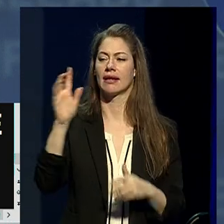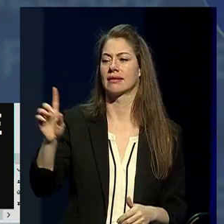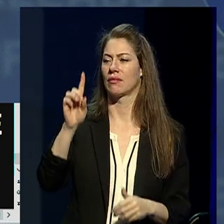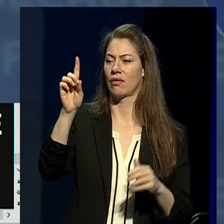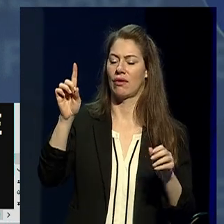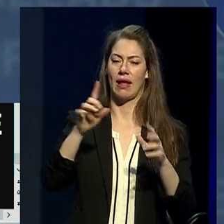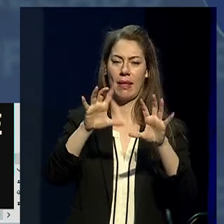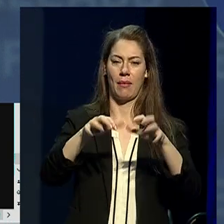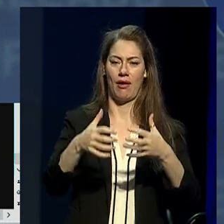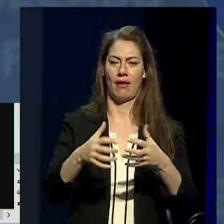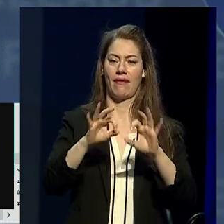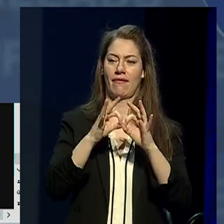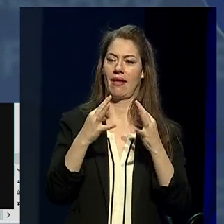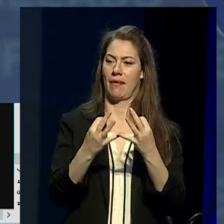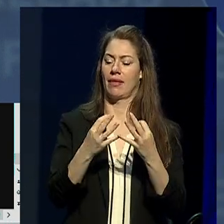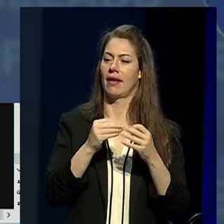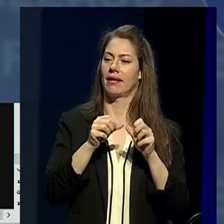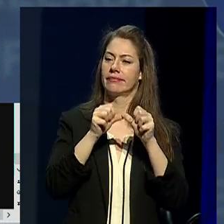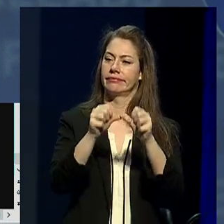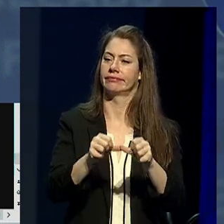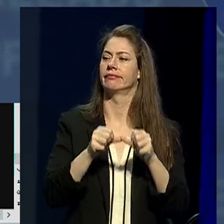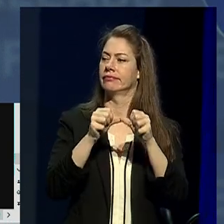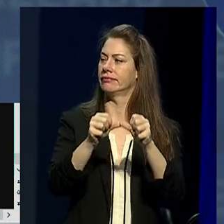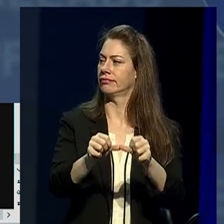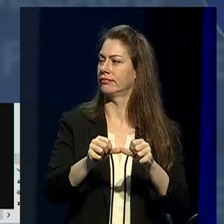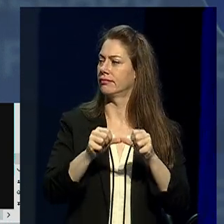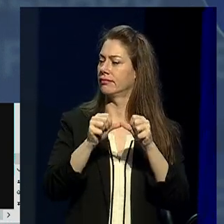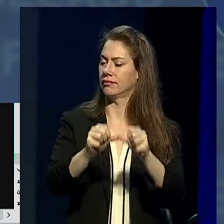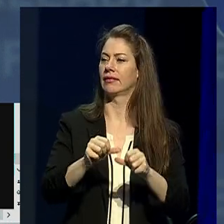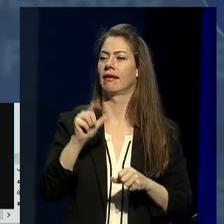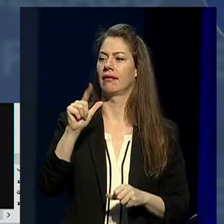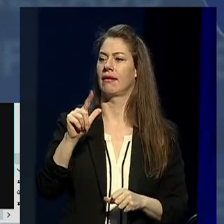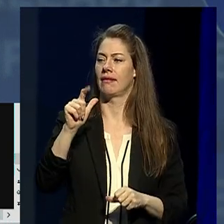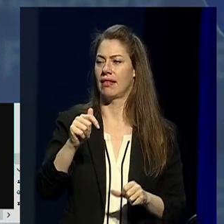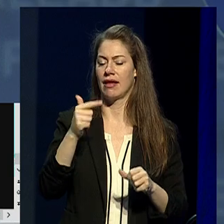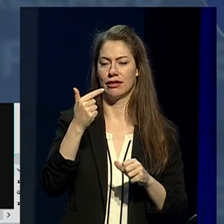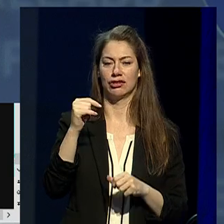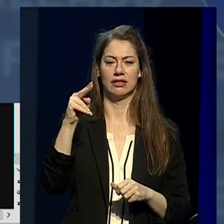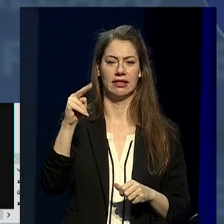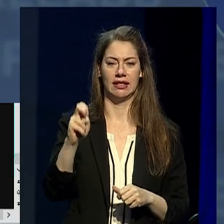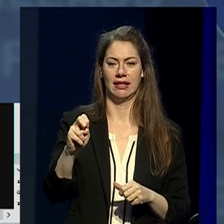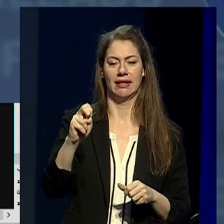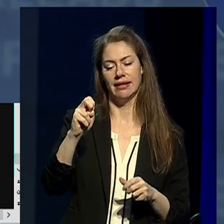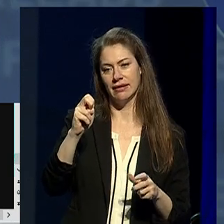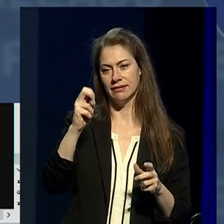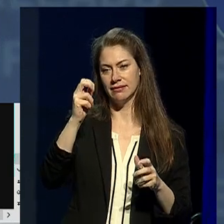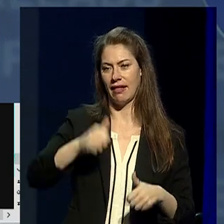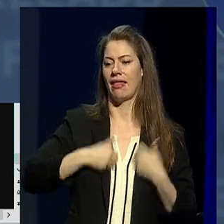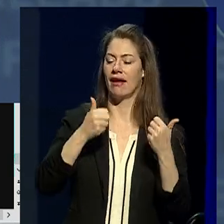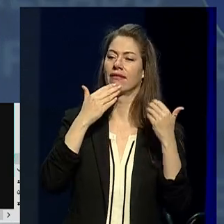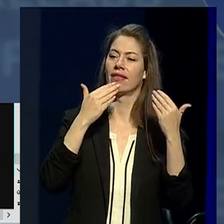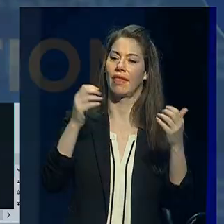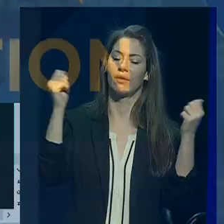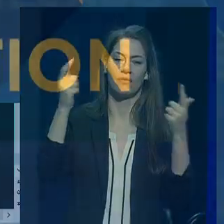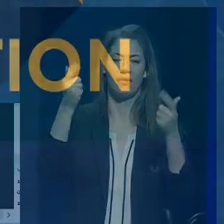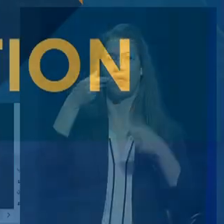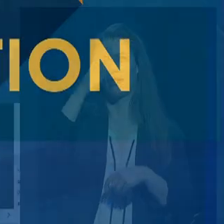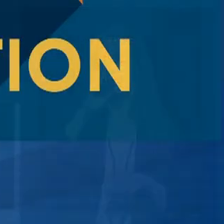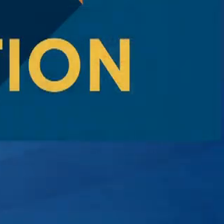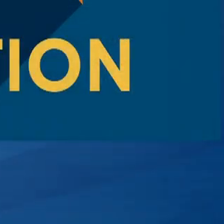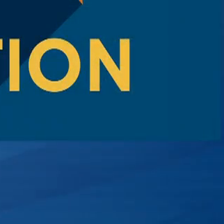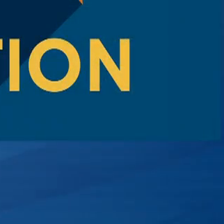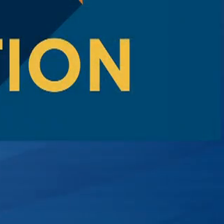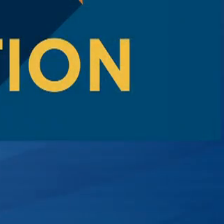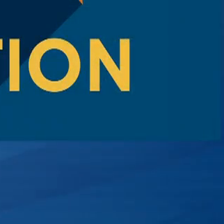Democratic Party family and keep the La La dream alive. Thank you all, and God bless.